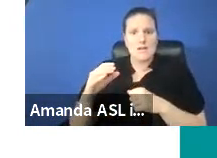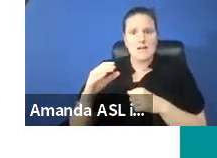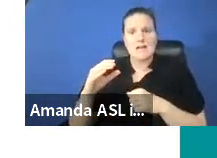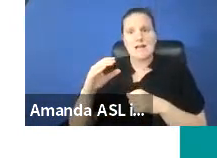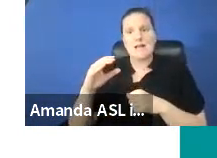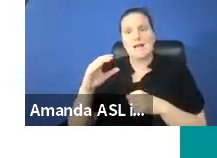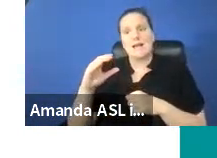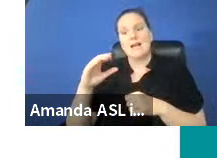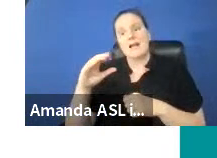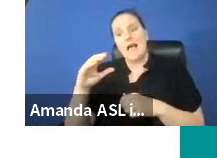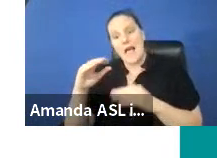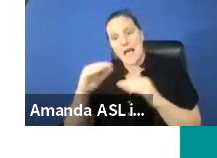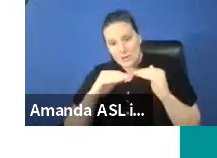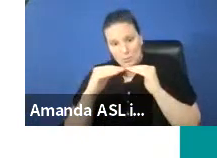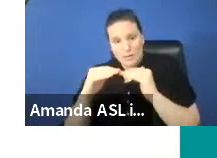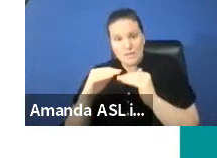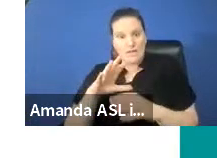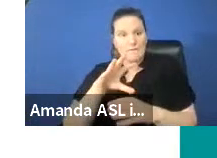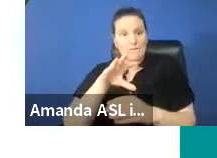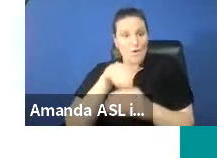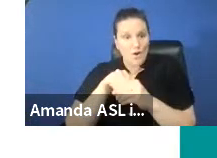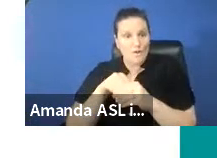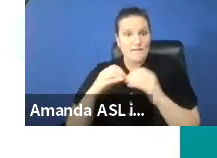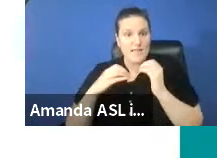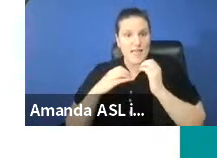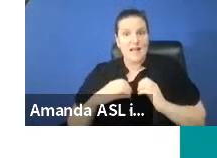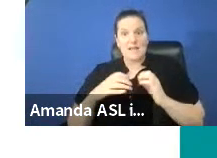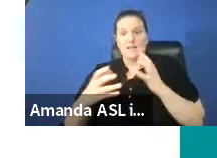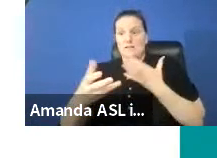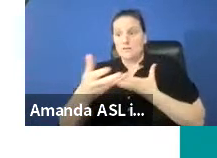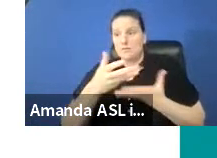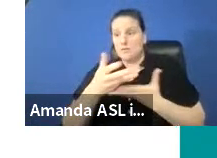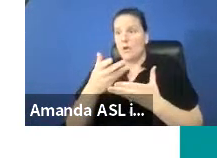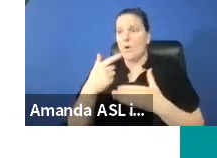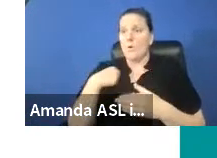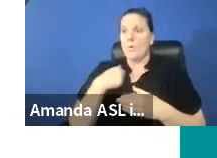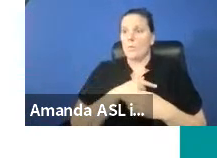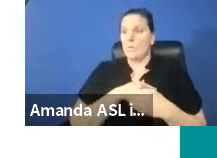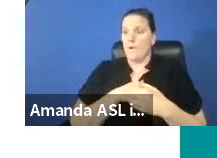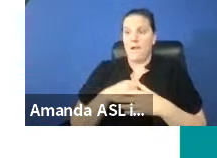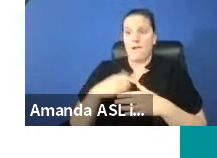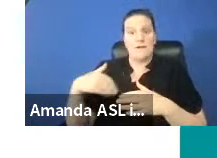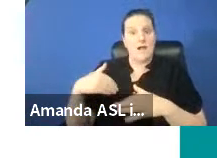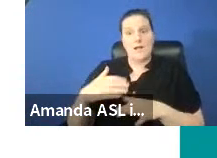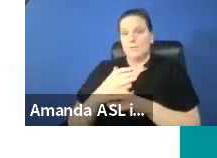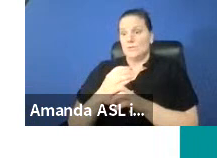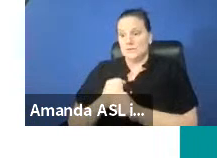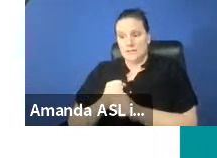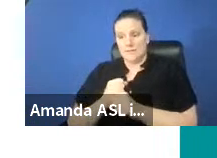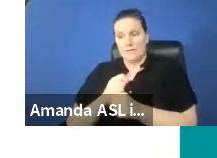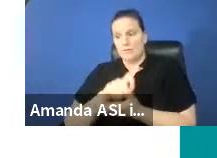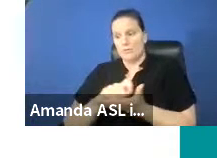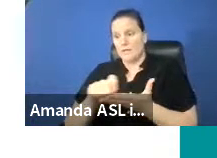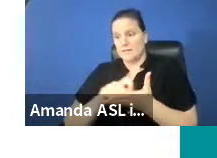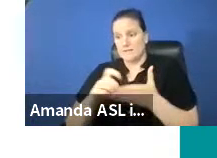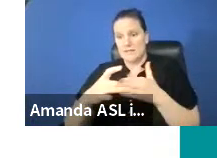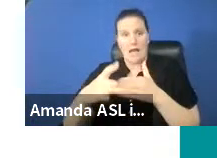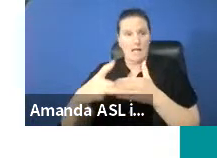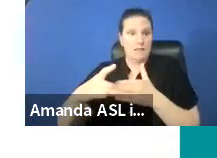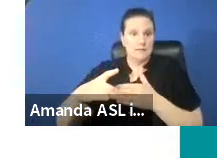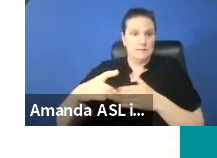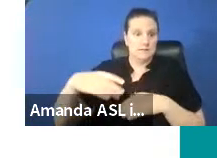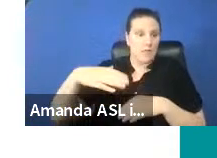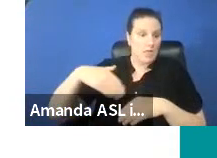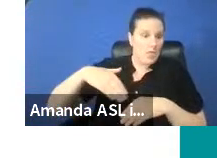it. And so we have not received the written guidance back. We